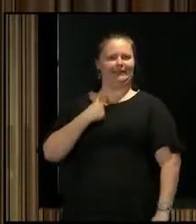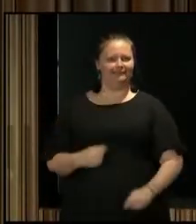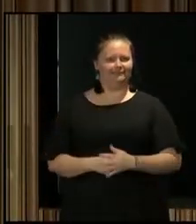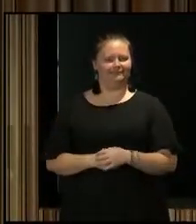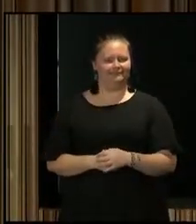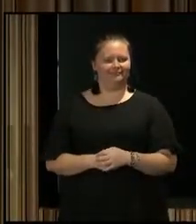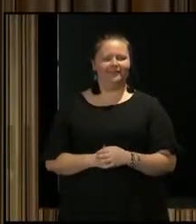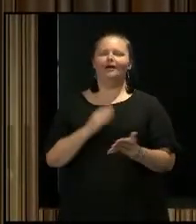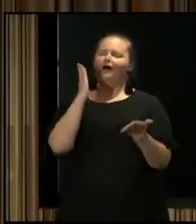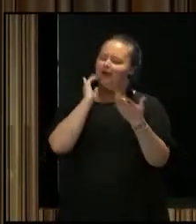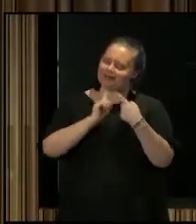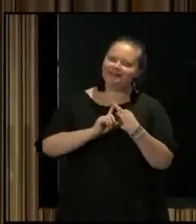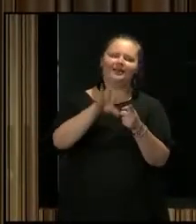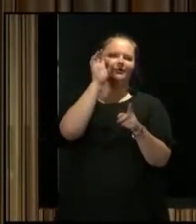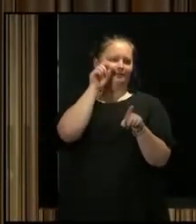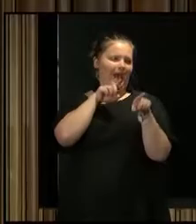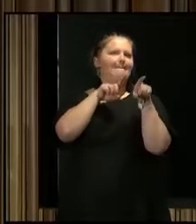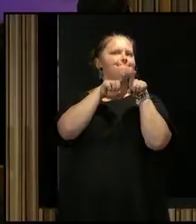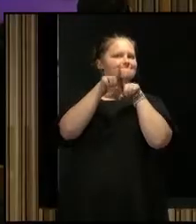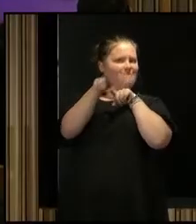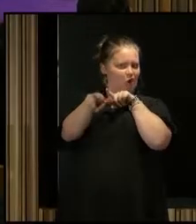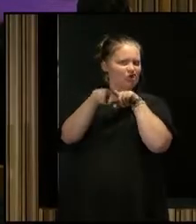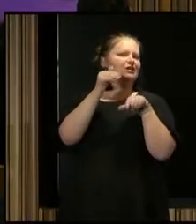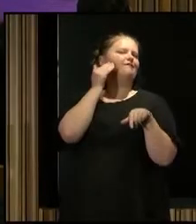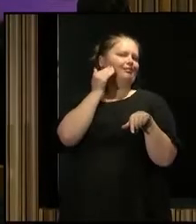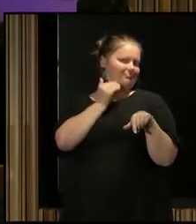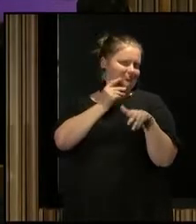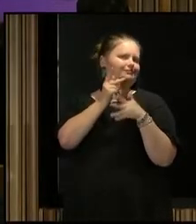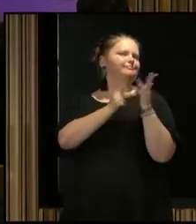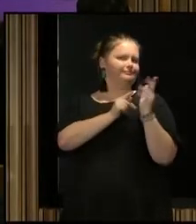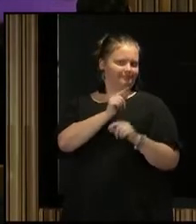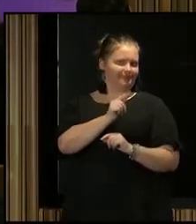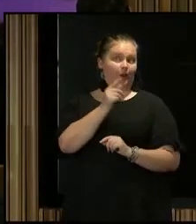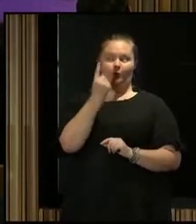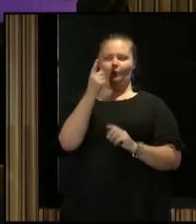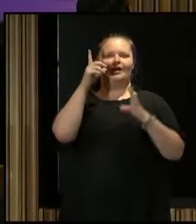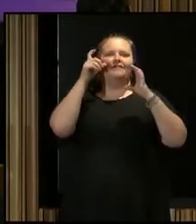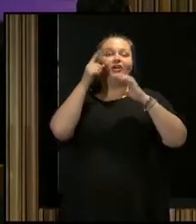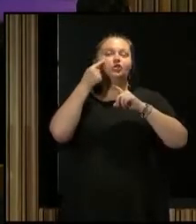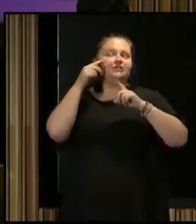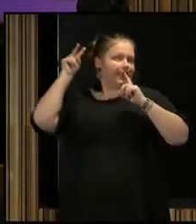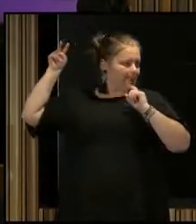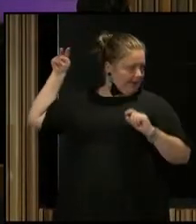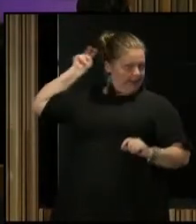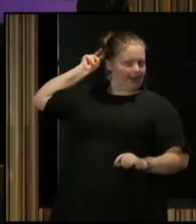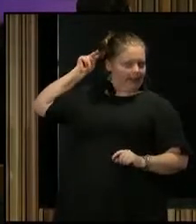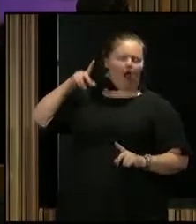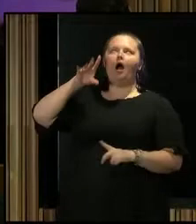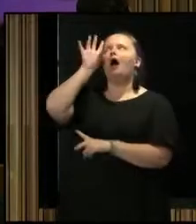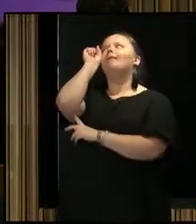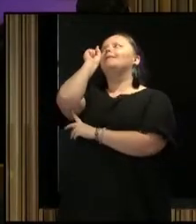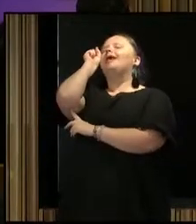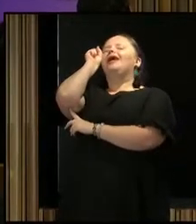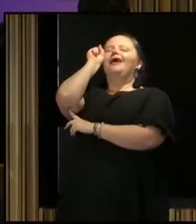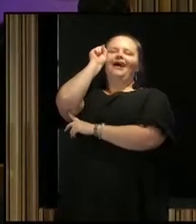And I still remember most of the low lady part. And as the photos came up, there was one where you see the back of my head, and I'm like, I remember,